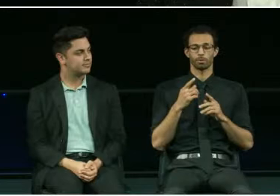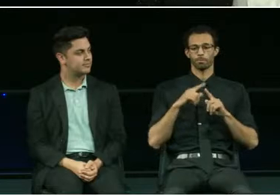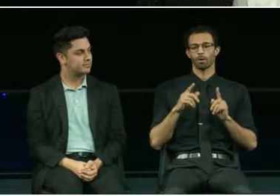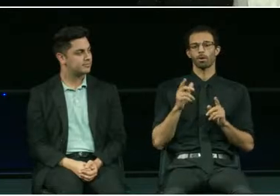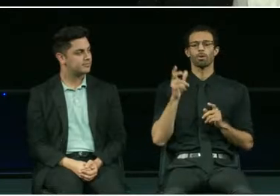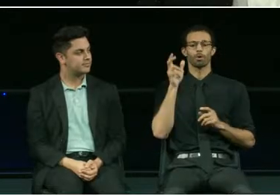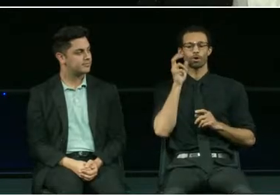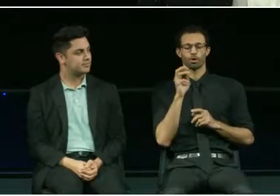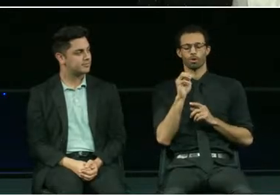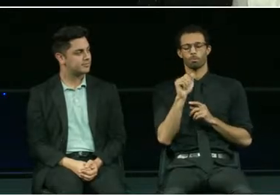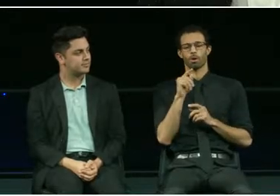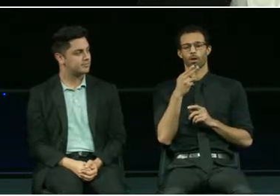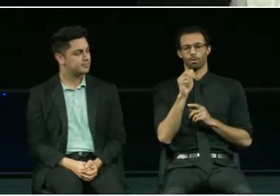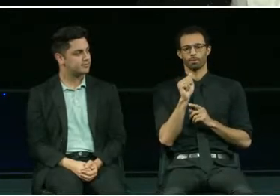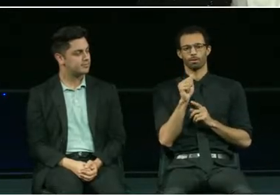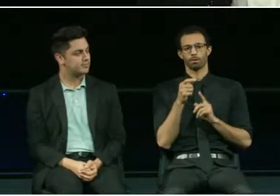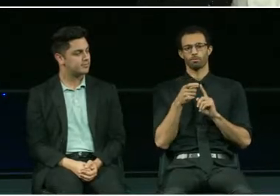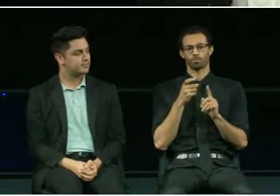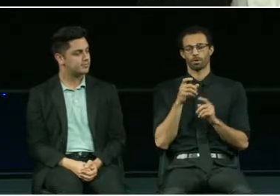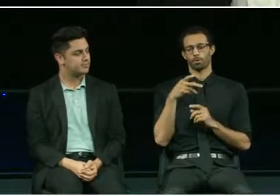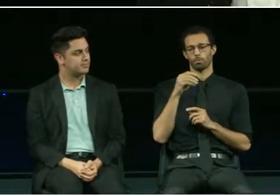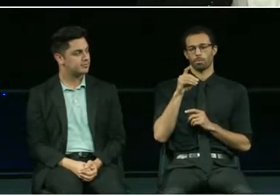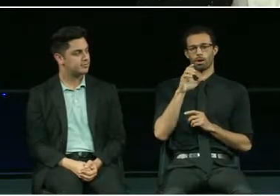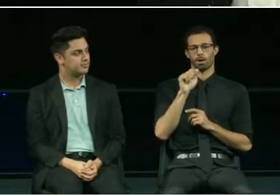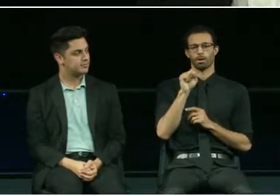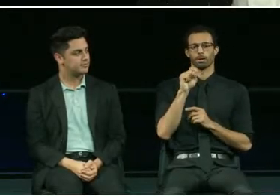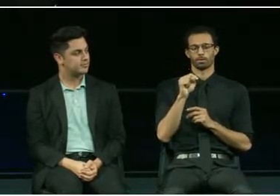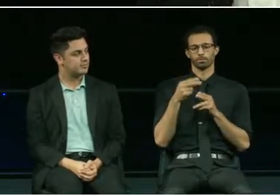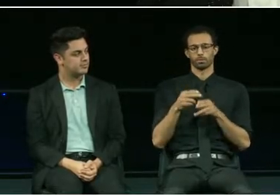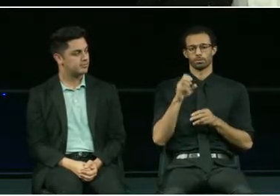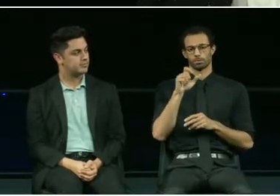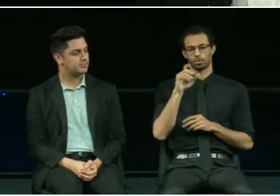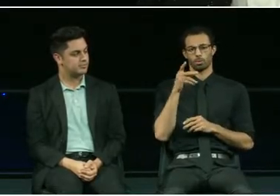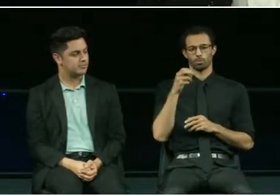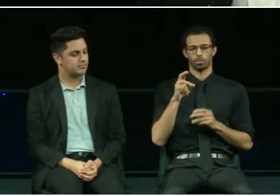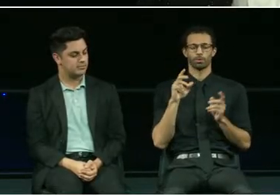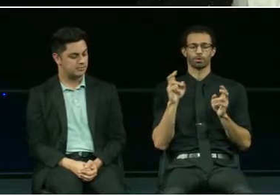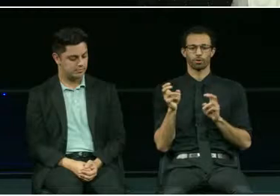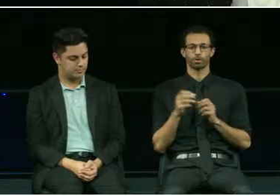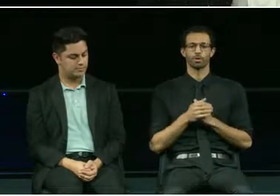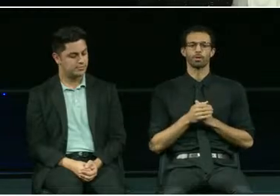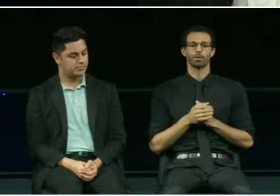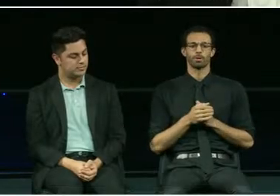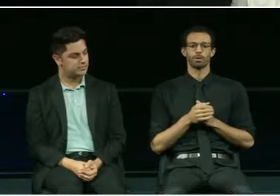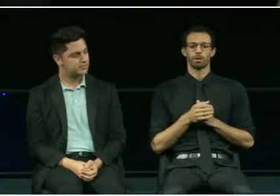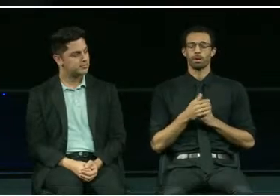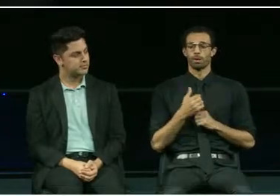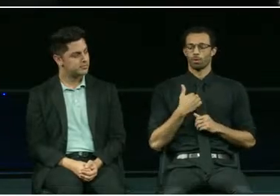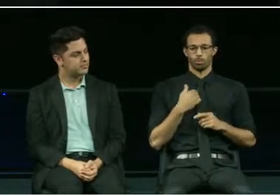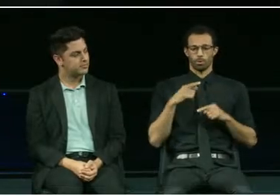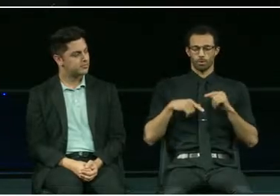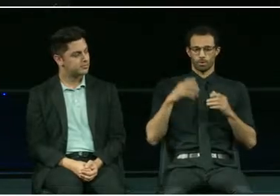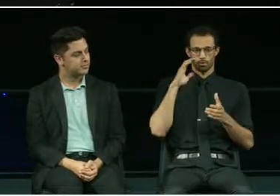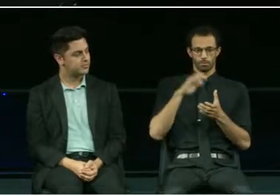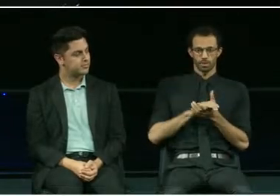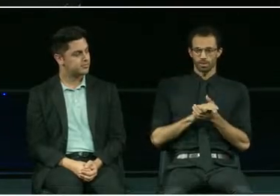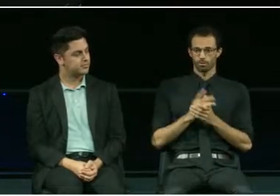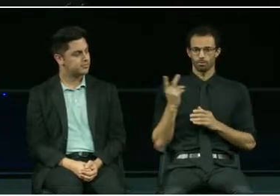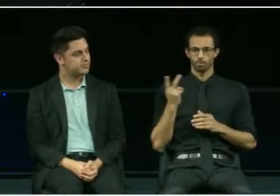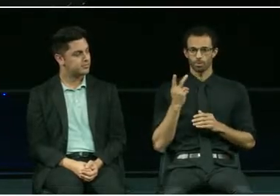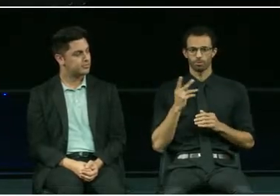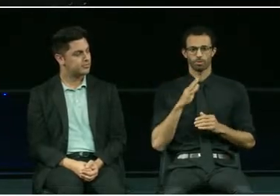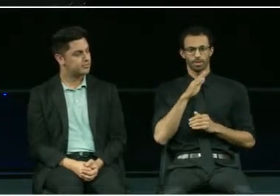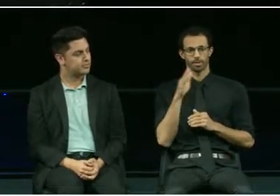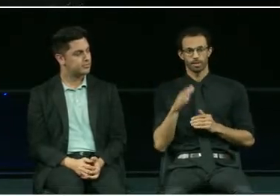we had heard about Martha from a Slow Burn podcast, the first episode, and we couldn't believe that neither of us had heard of